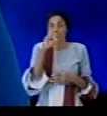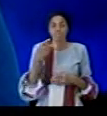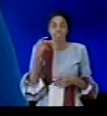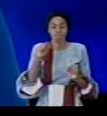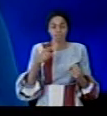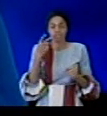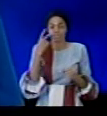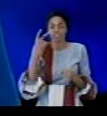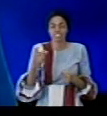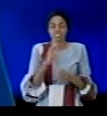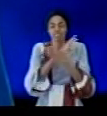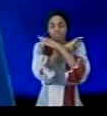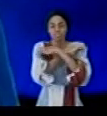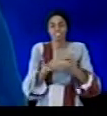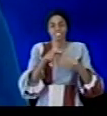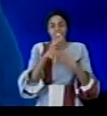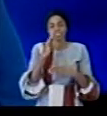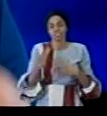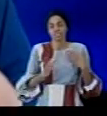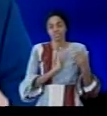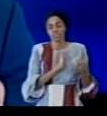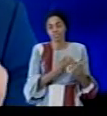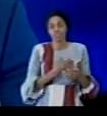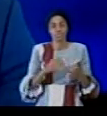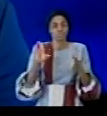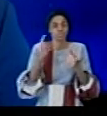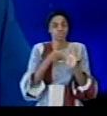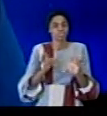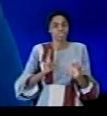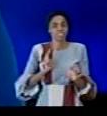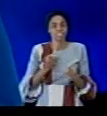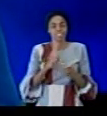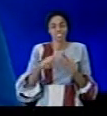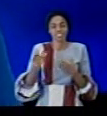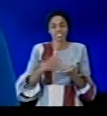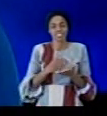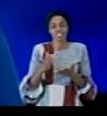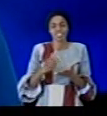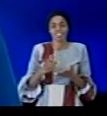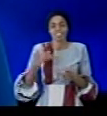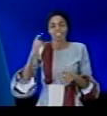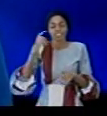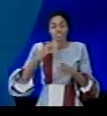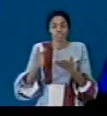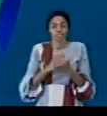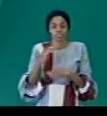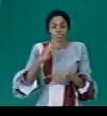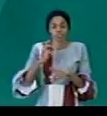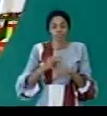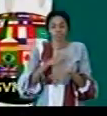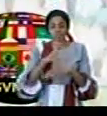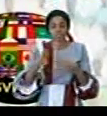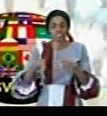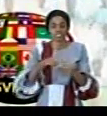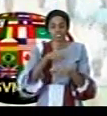soul. Join us now as we sing songs from the nations. Be blessed.